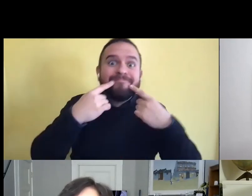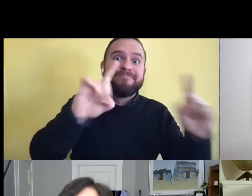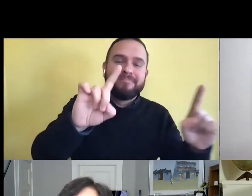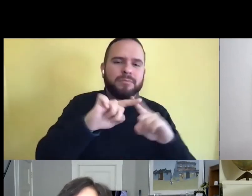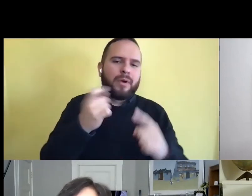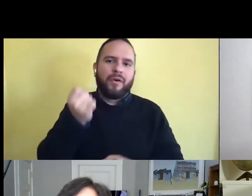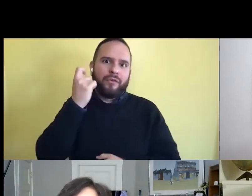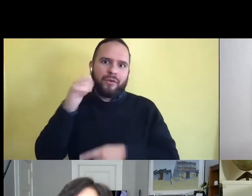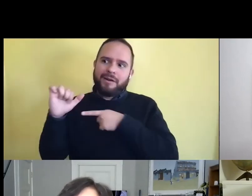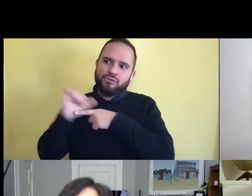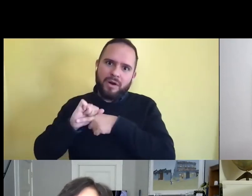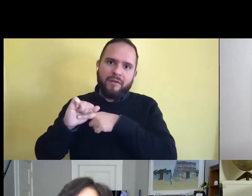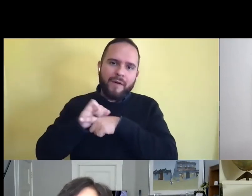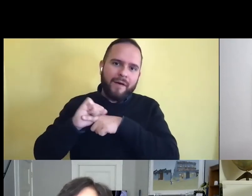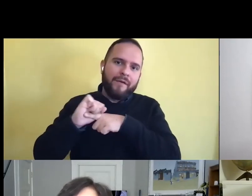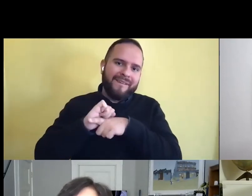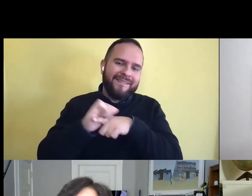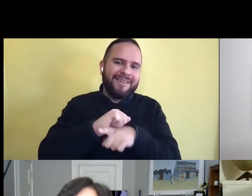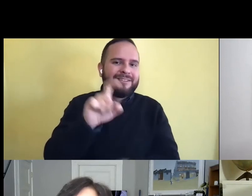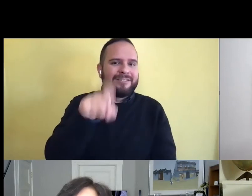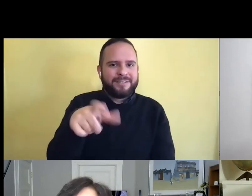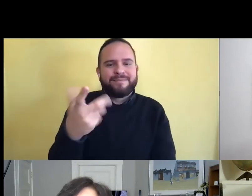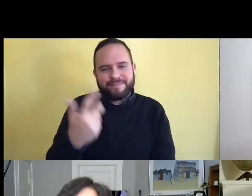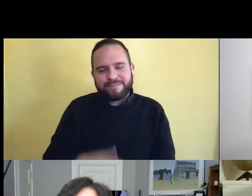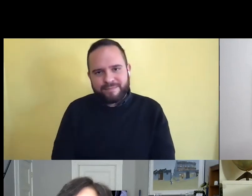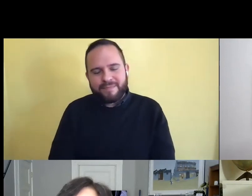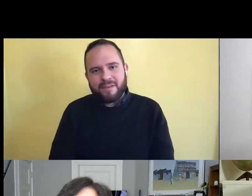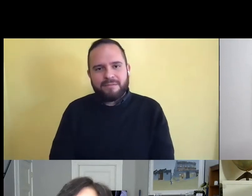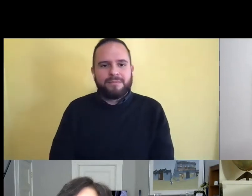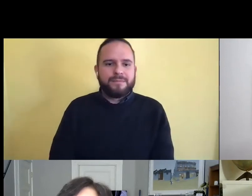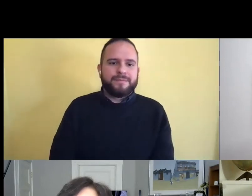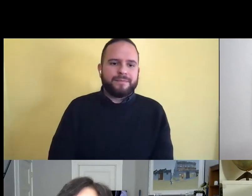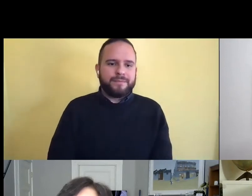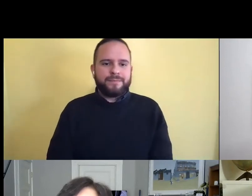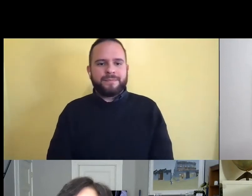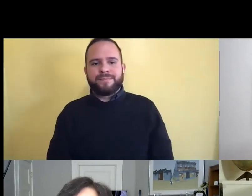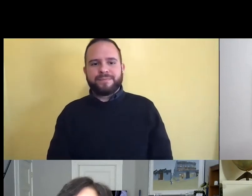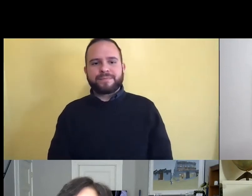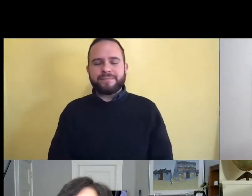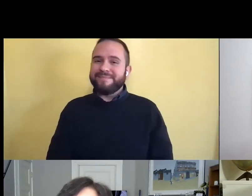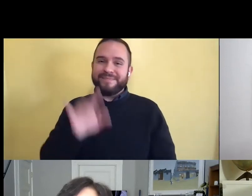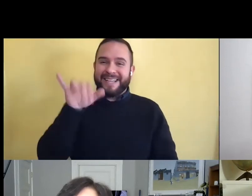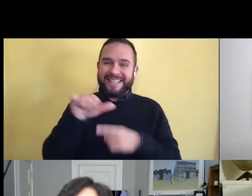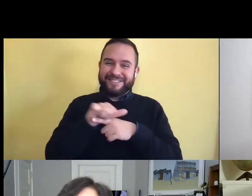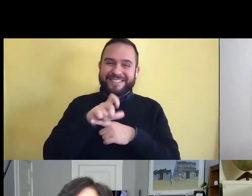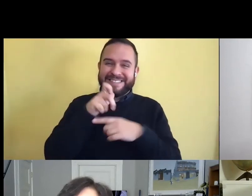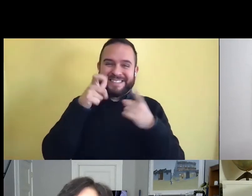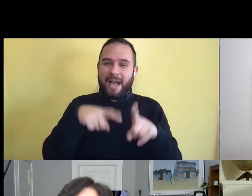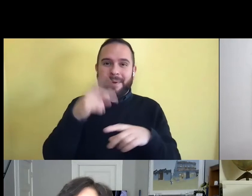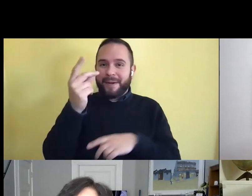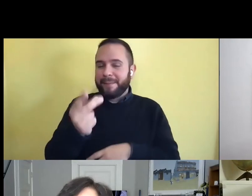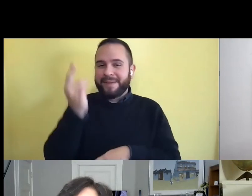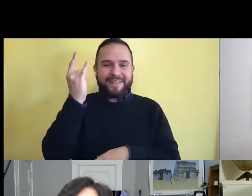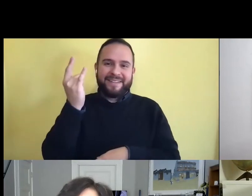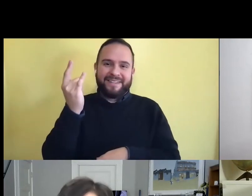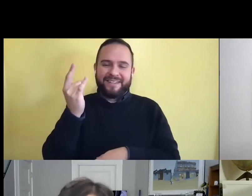systems, that training doesn't happen over immediately. It gets sent back, and only